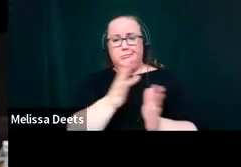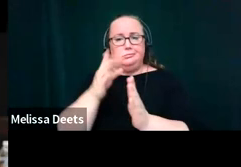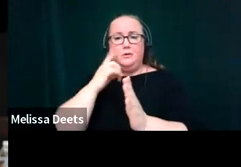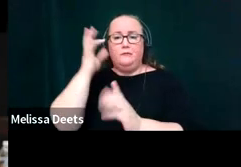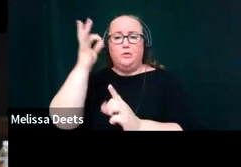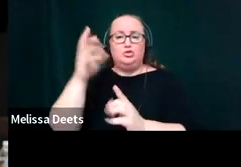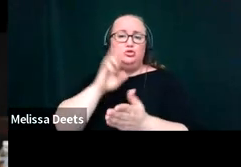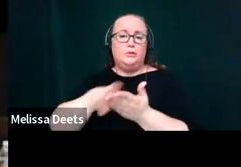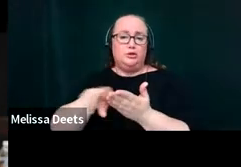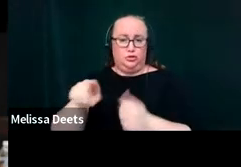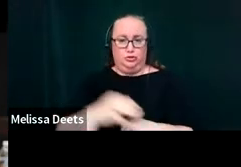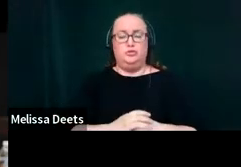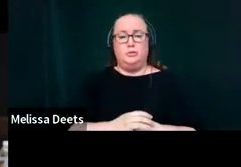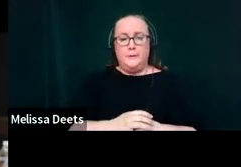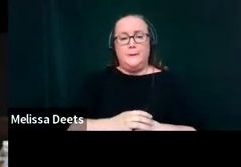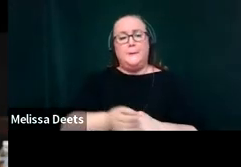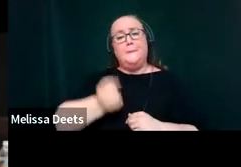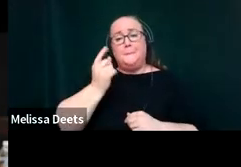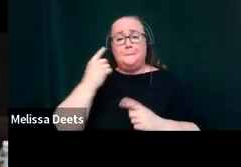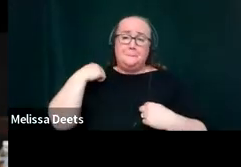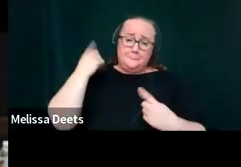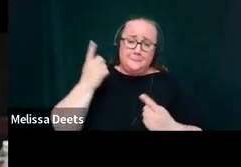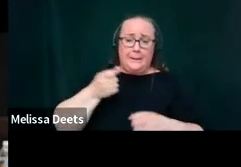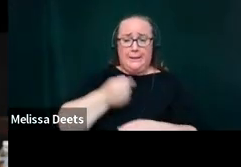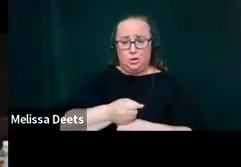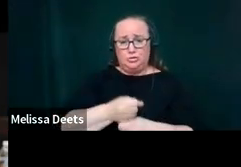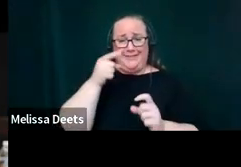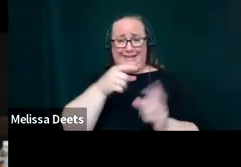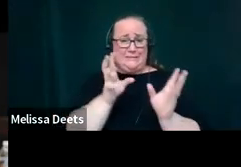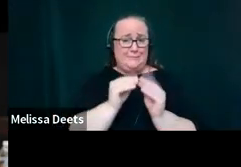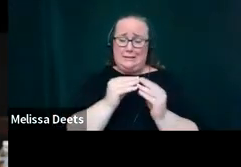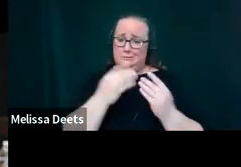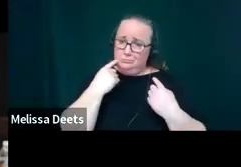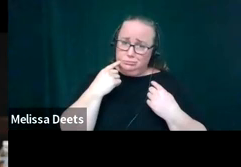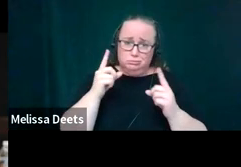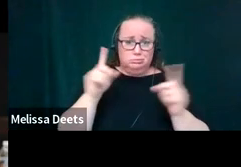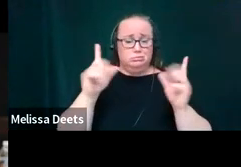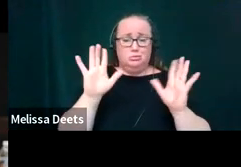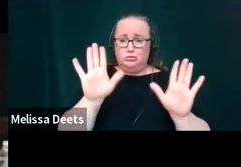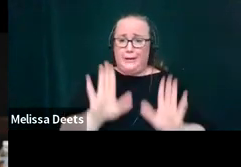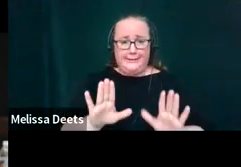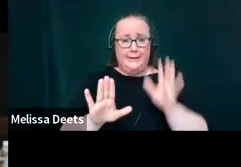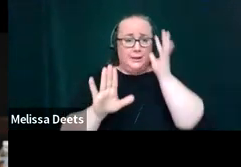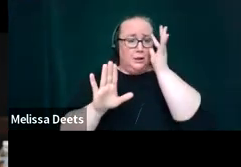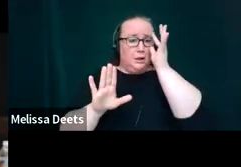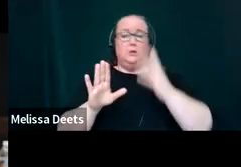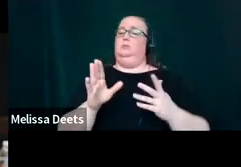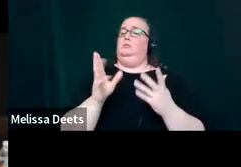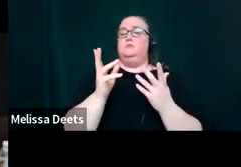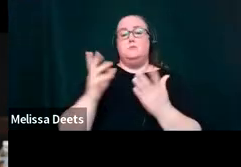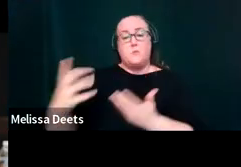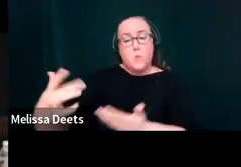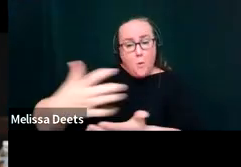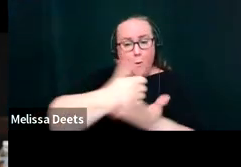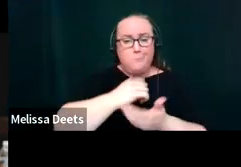research. Over the years, these meetings have been incredibly successful, bringing many